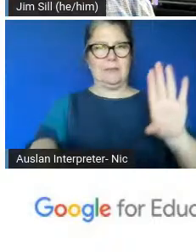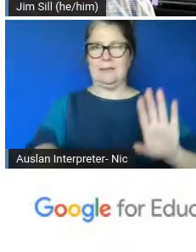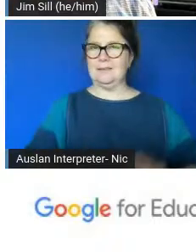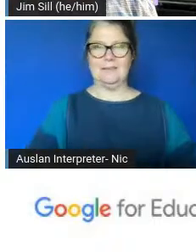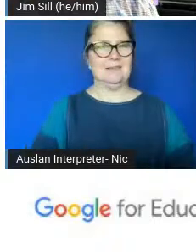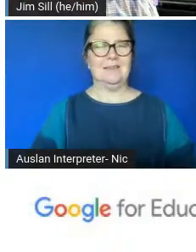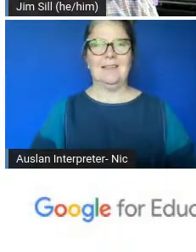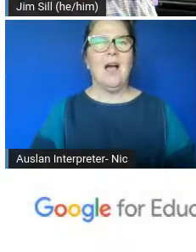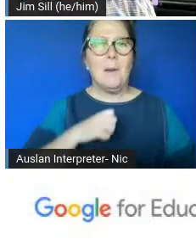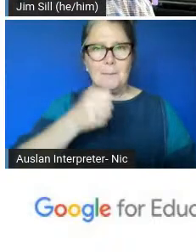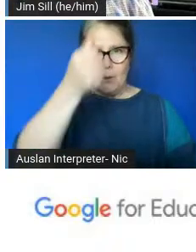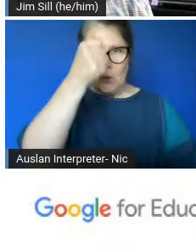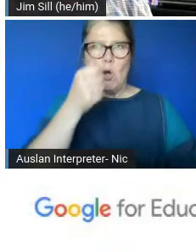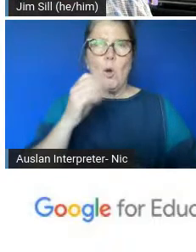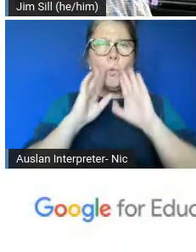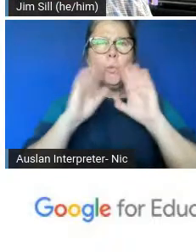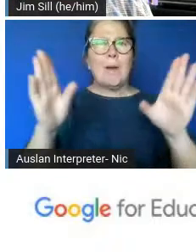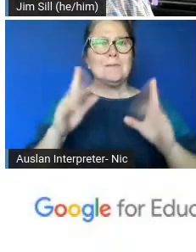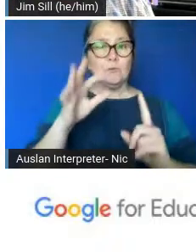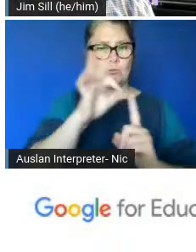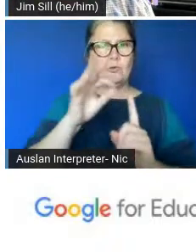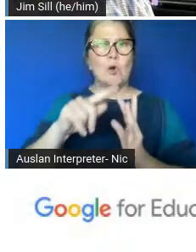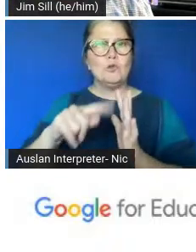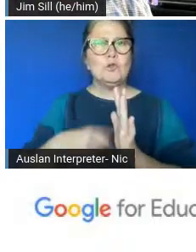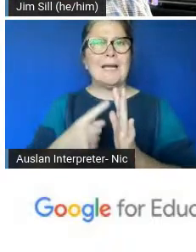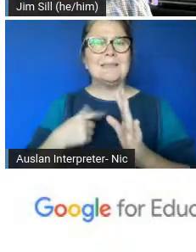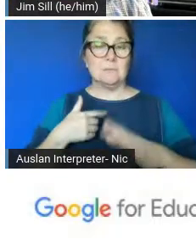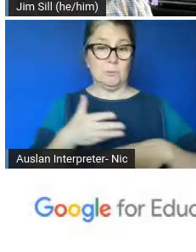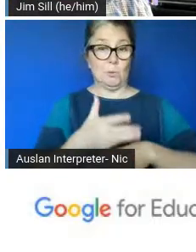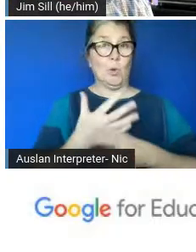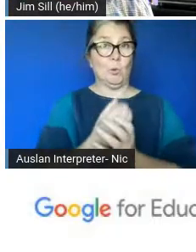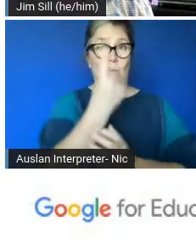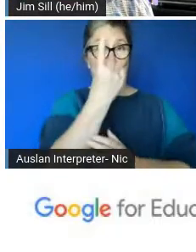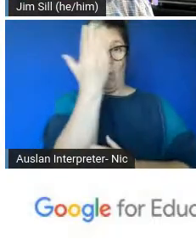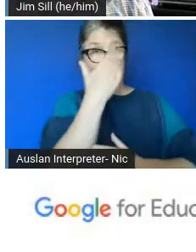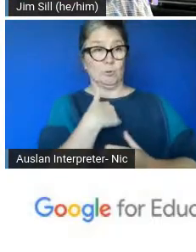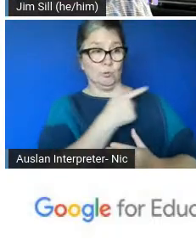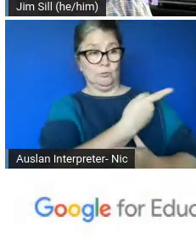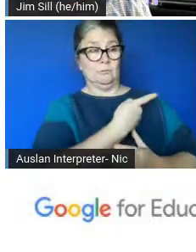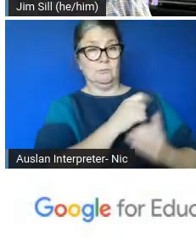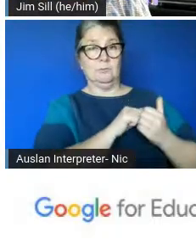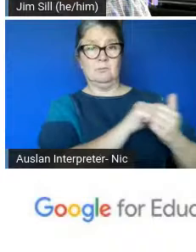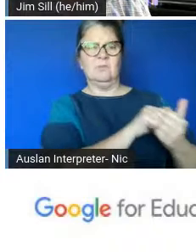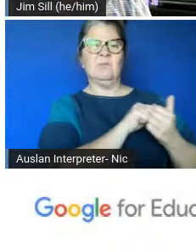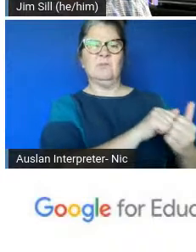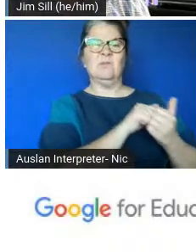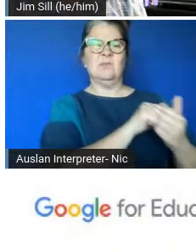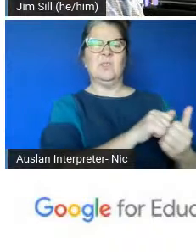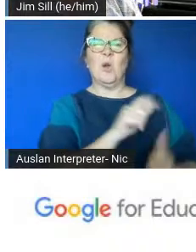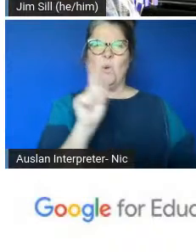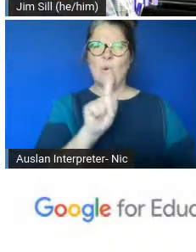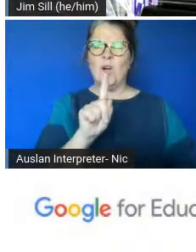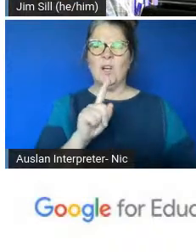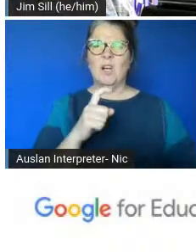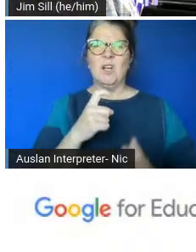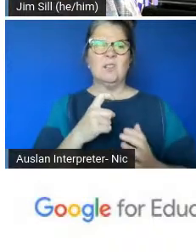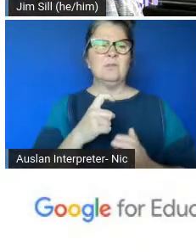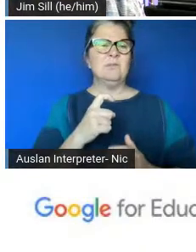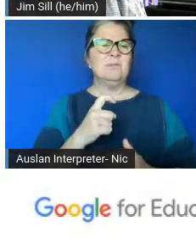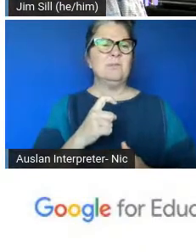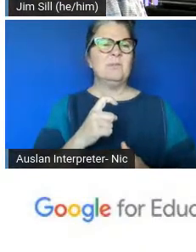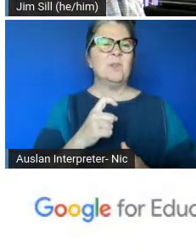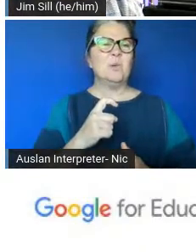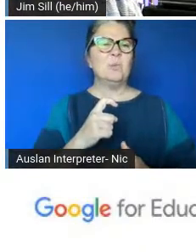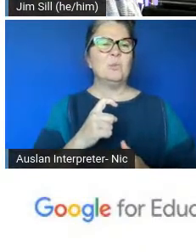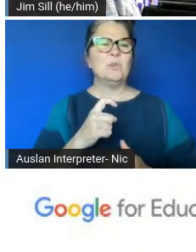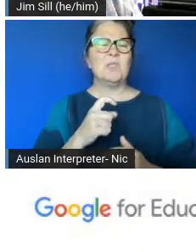I know a great project that I worked with the school on was a Rube Goldberg machine. Hey, Chris, I'm going to drop out and